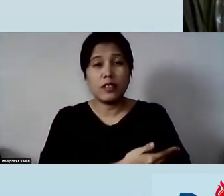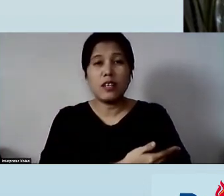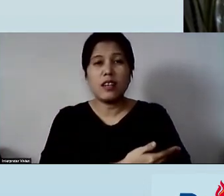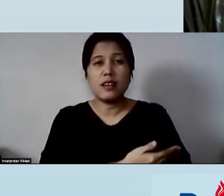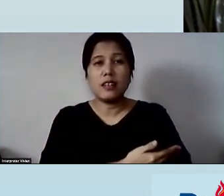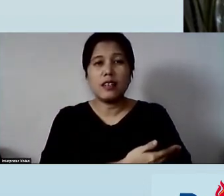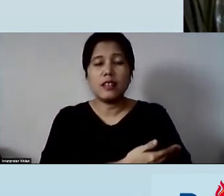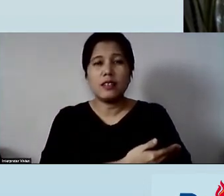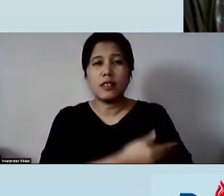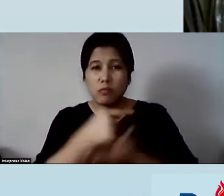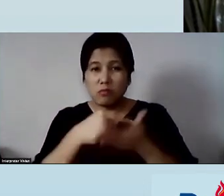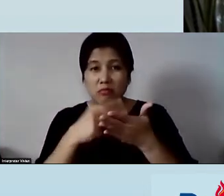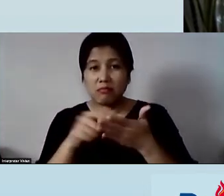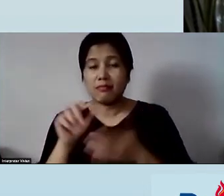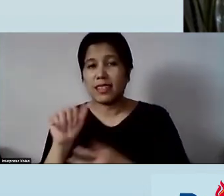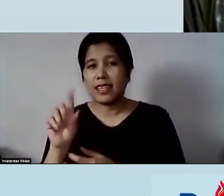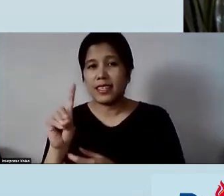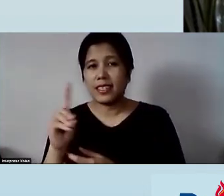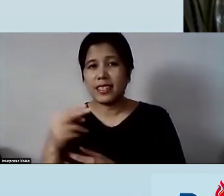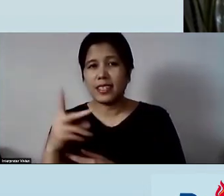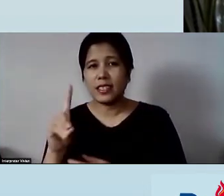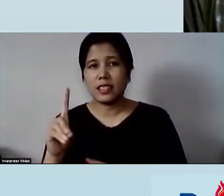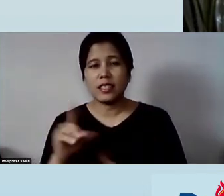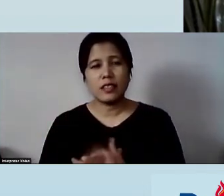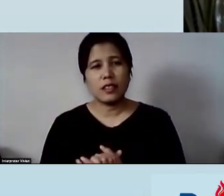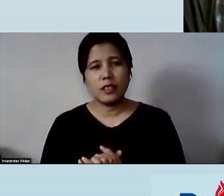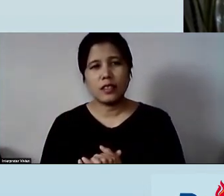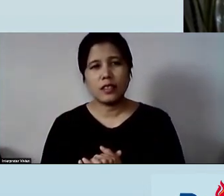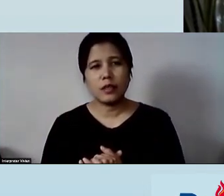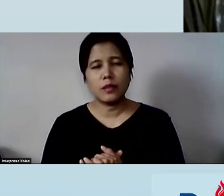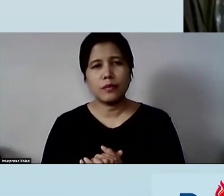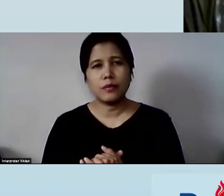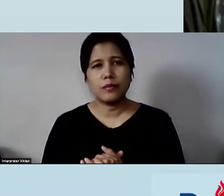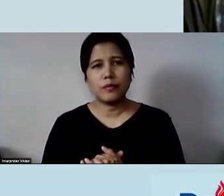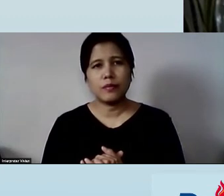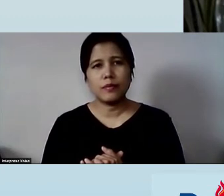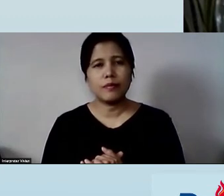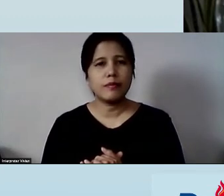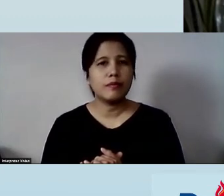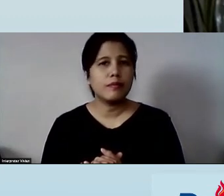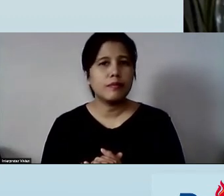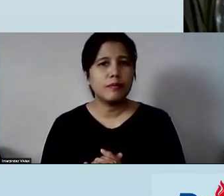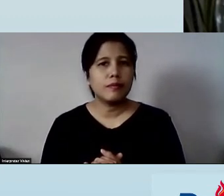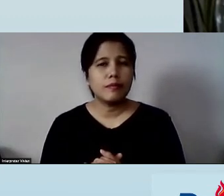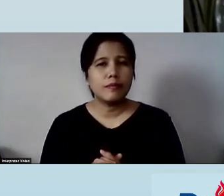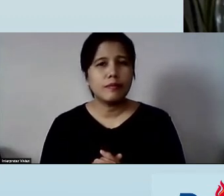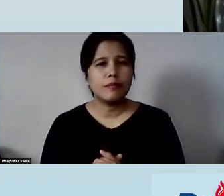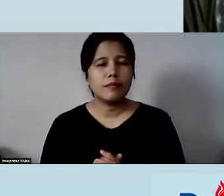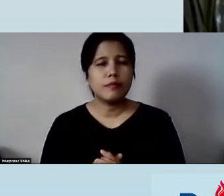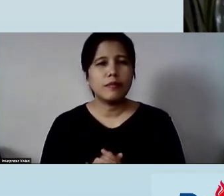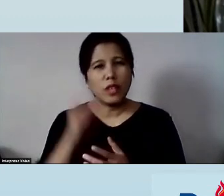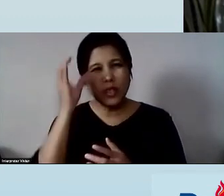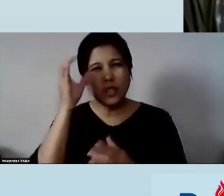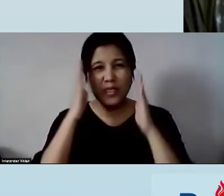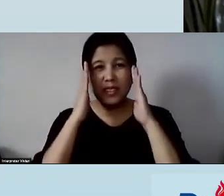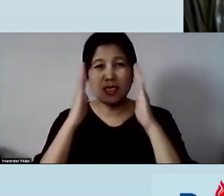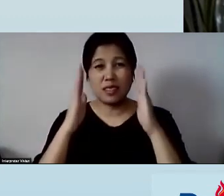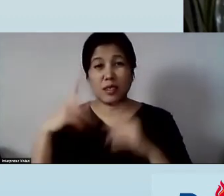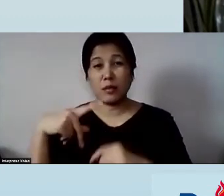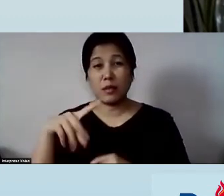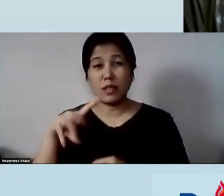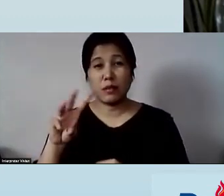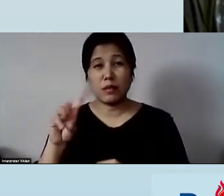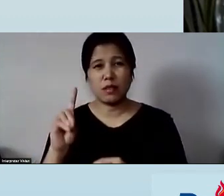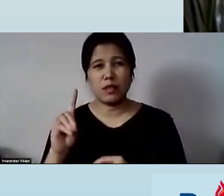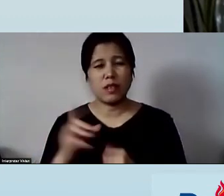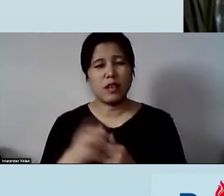pero nagmamanifest in the classroom as anger. I mean, i-consider ba natin na PWD, and that's her question. And the other one has to do with